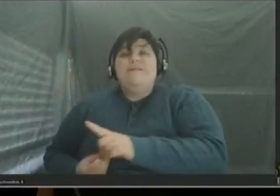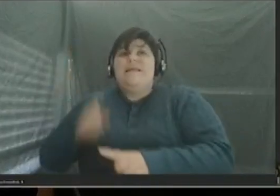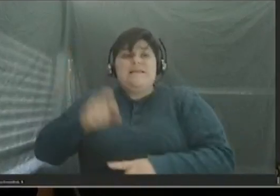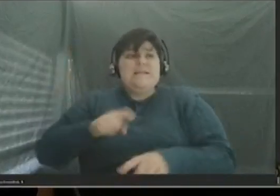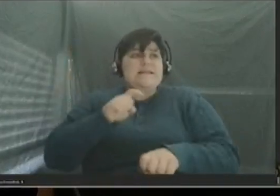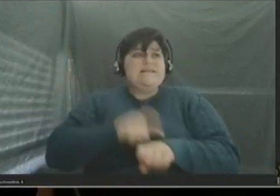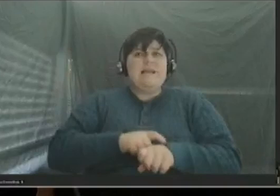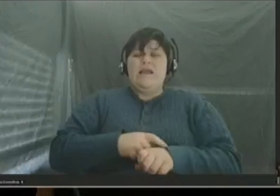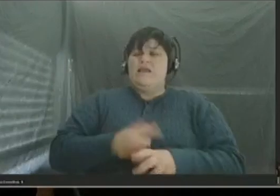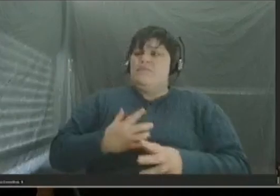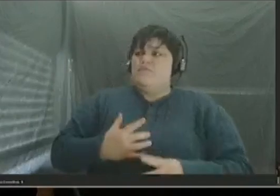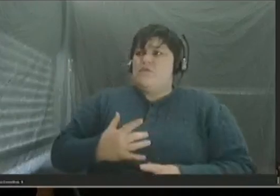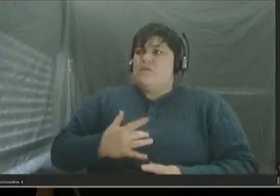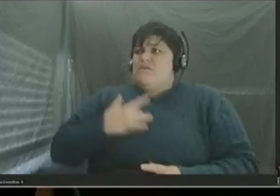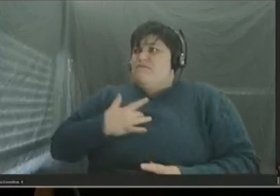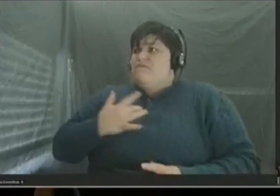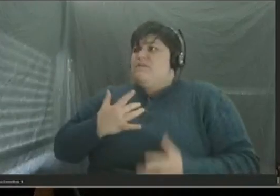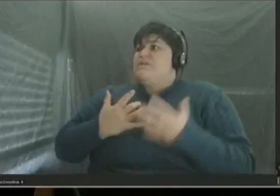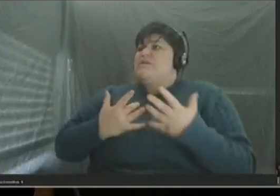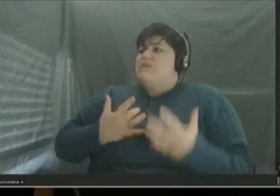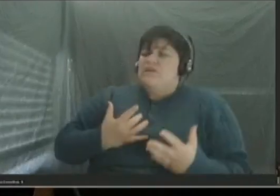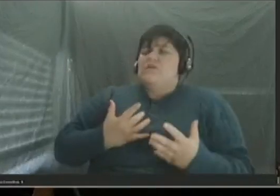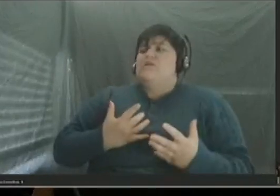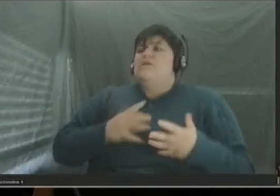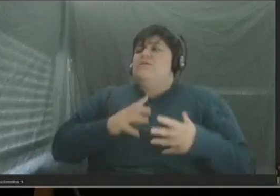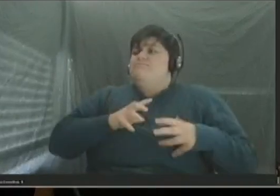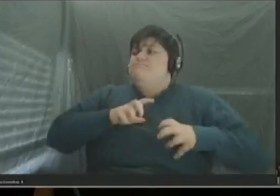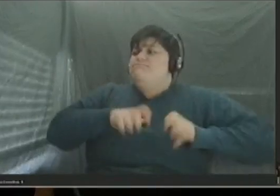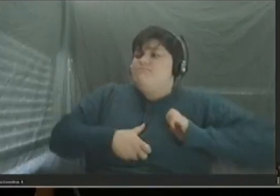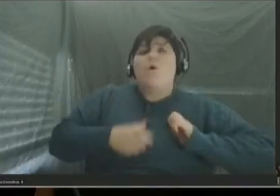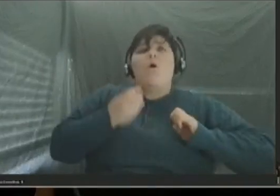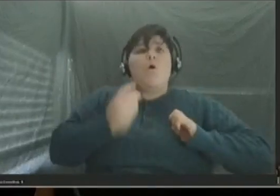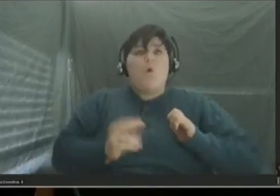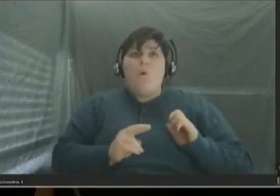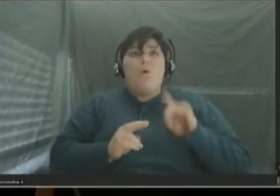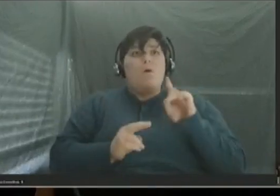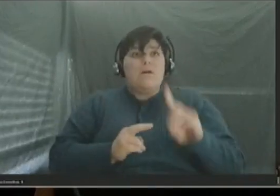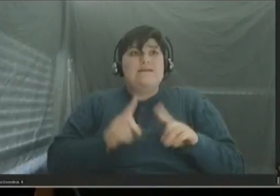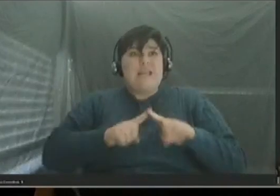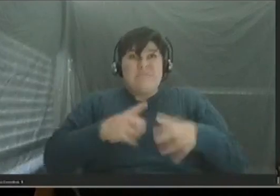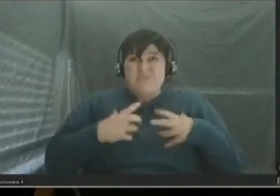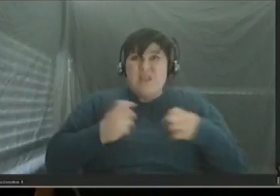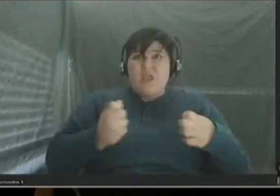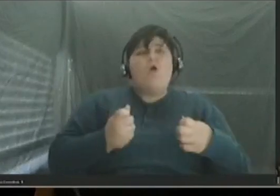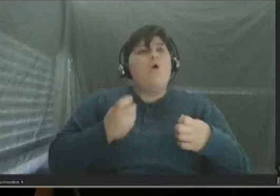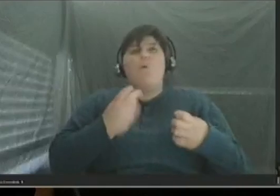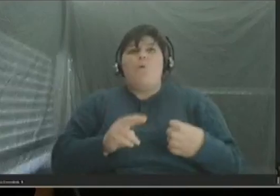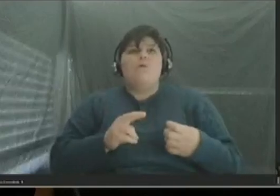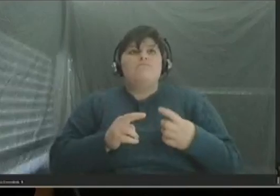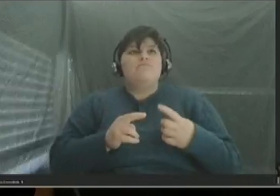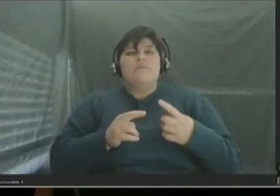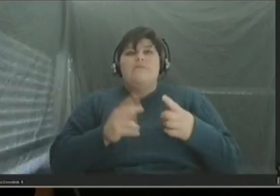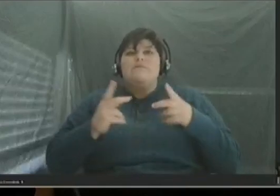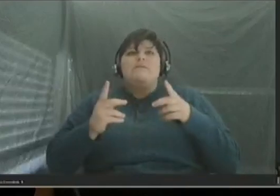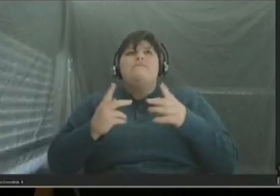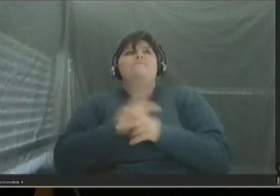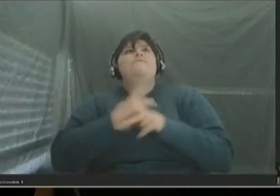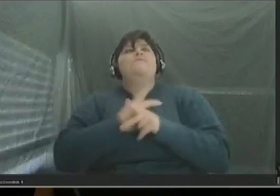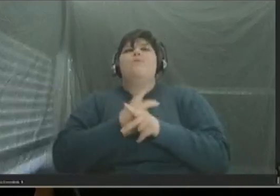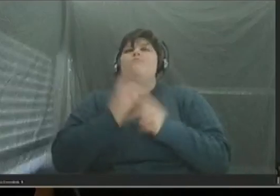figure out their next steps. Raising the age limit eligibility from 23 to